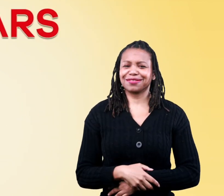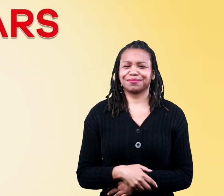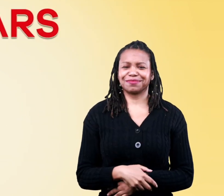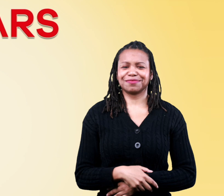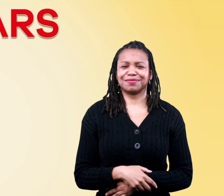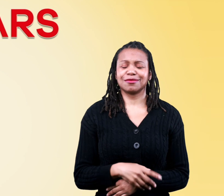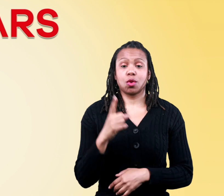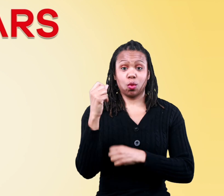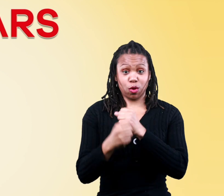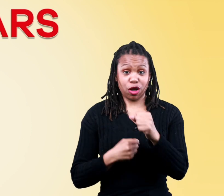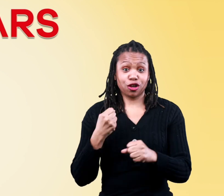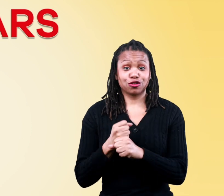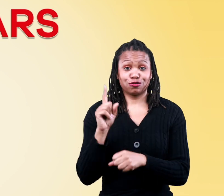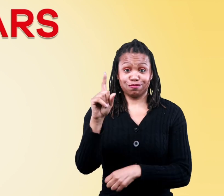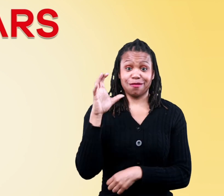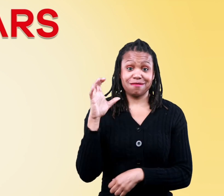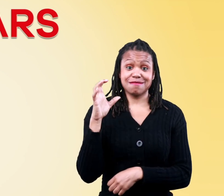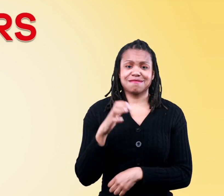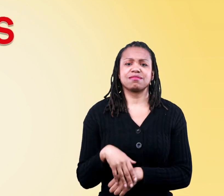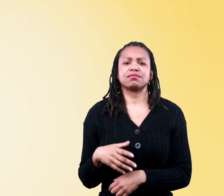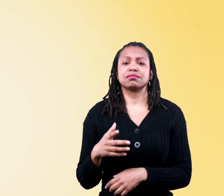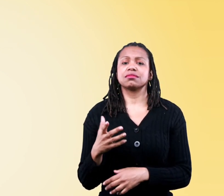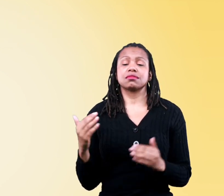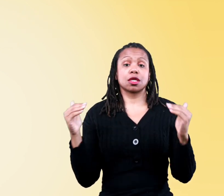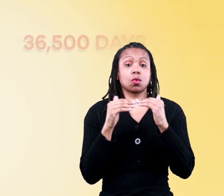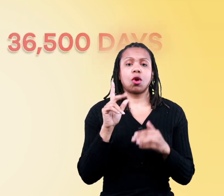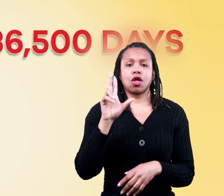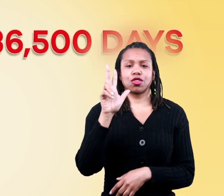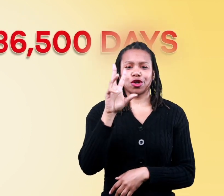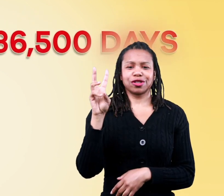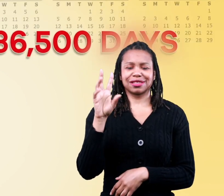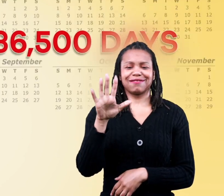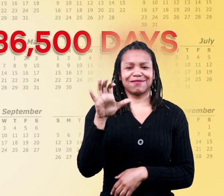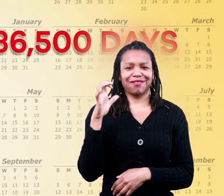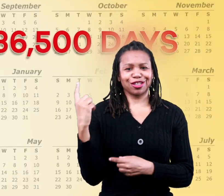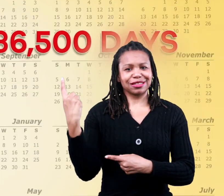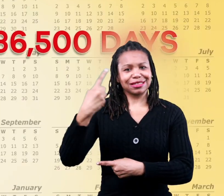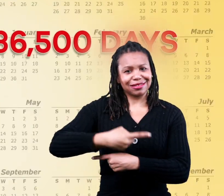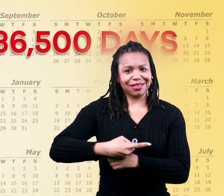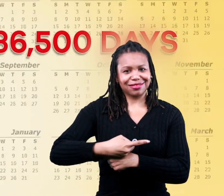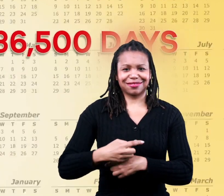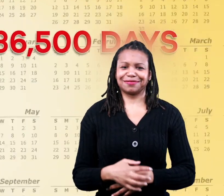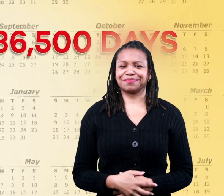is an interesting fact. 100 years equals